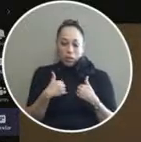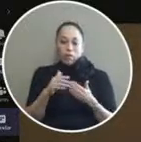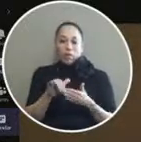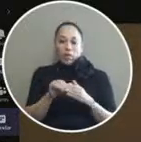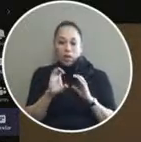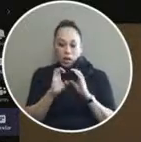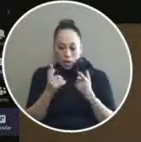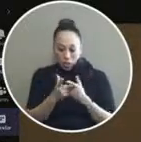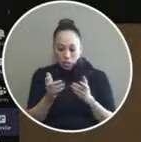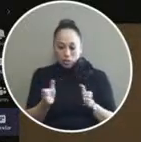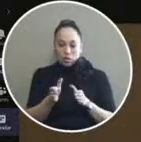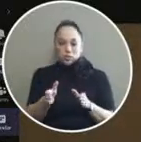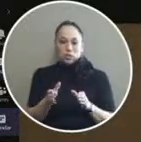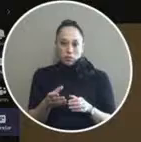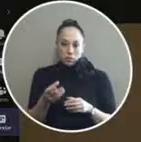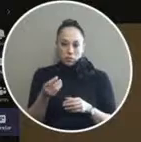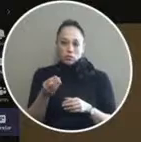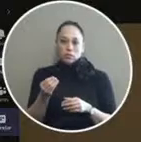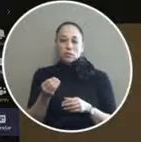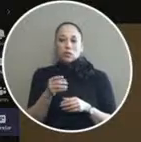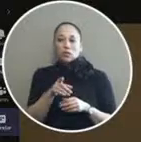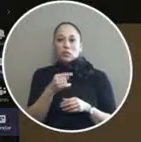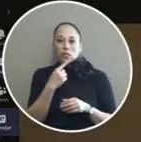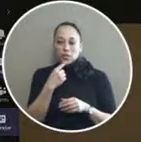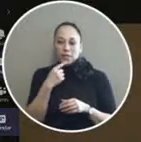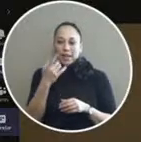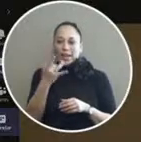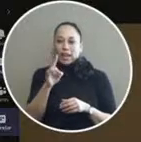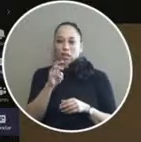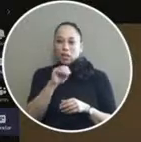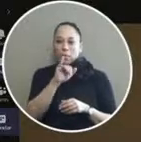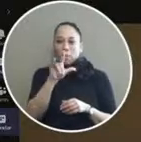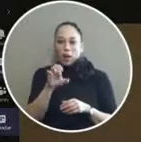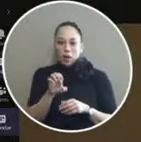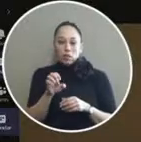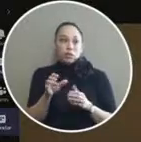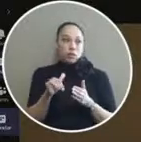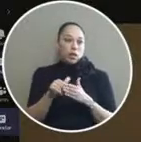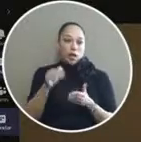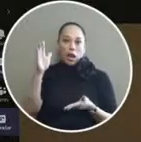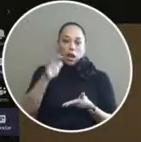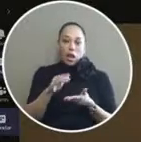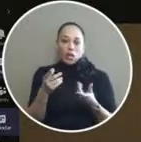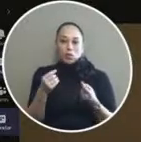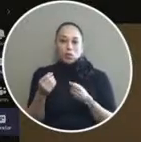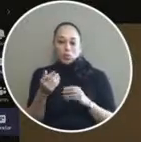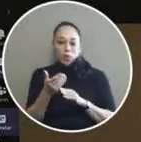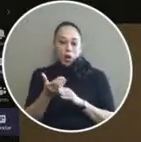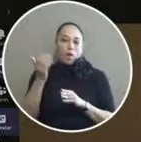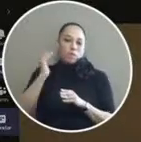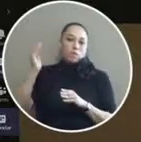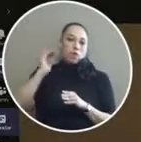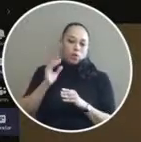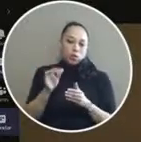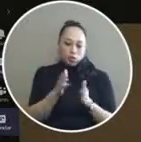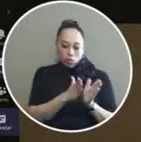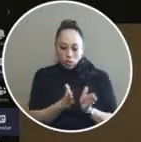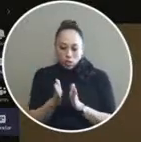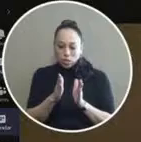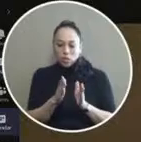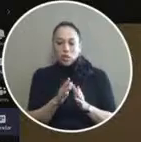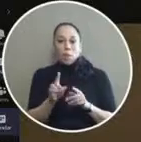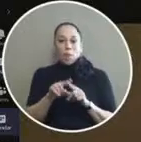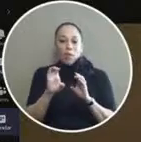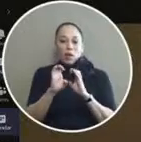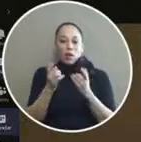council hasn't acted, and that we've only done 18 miles. Well, there was a lot less done the 5 years prior to the strategic plan. But the